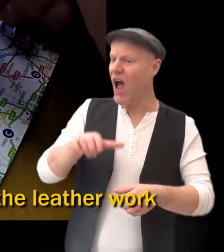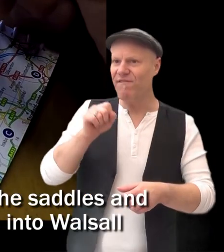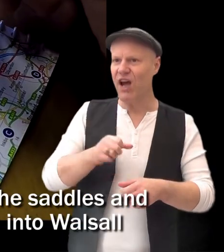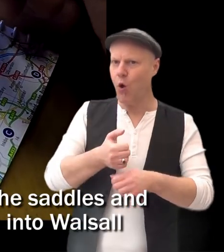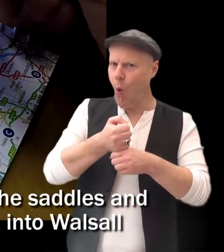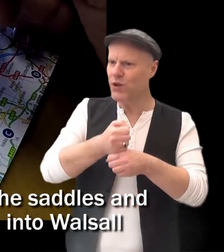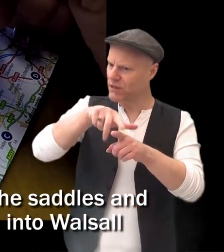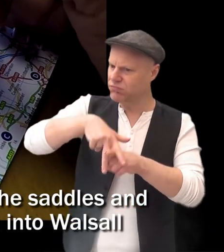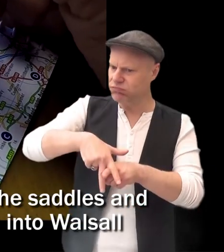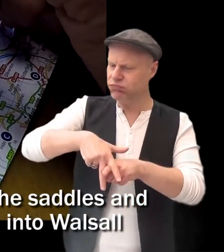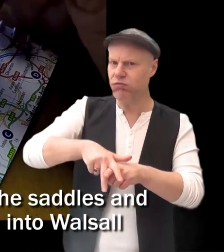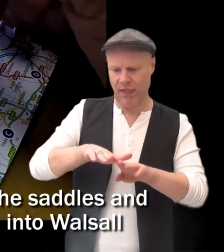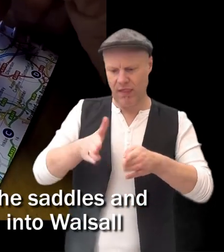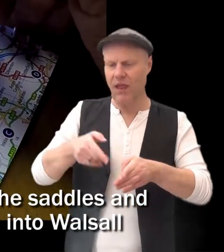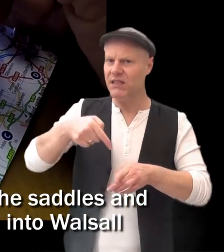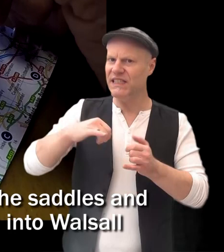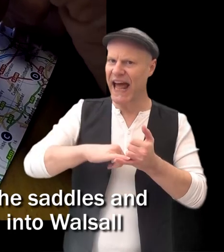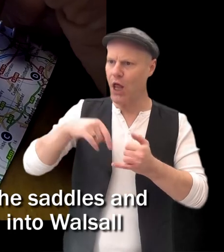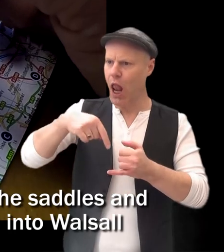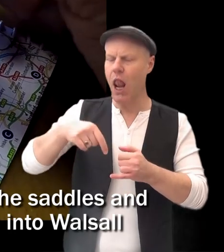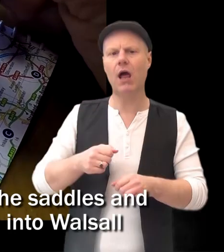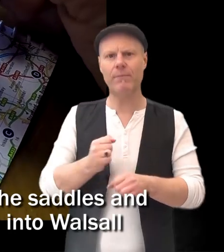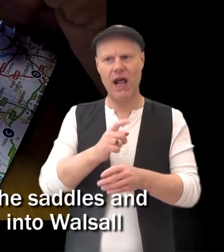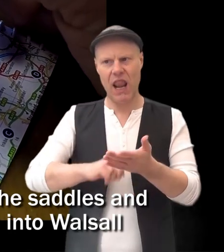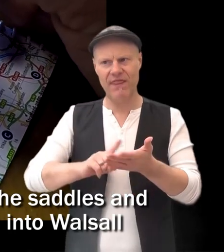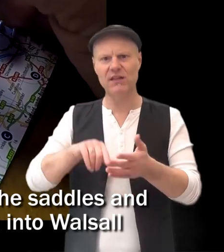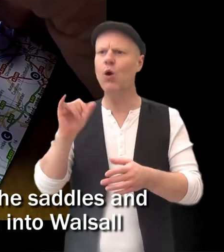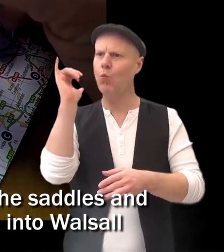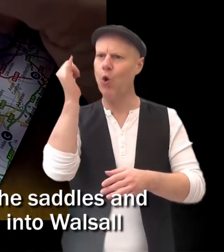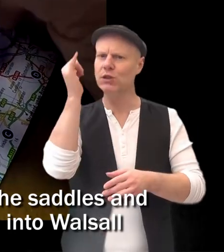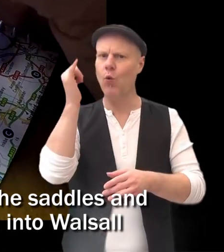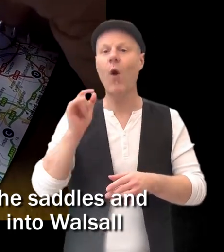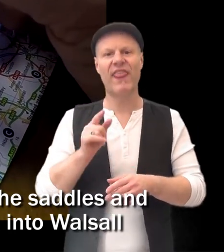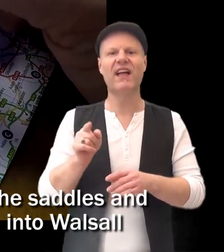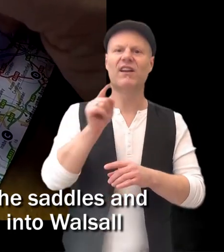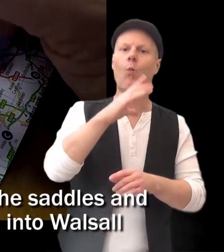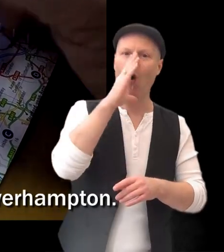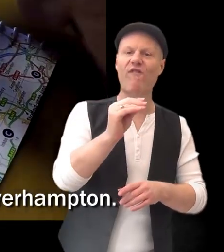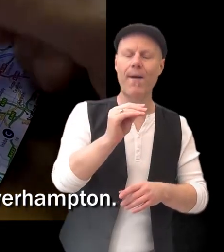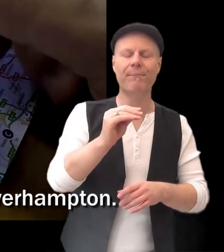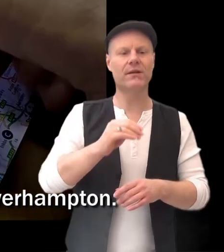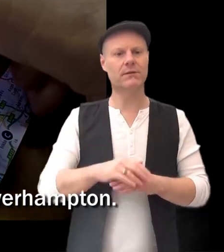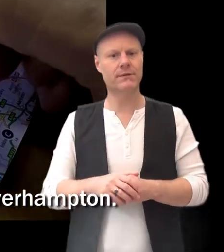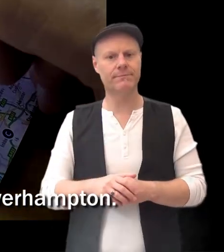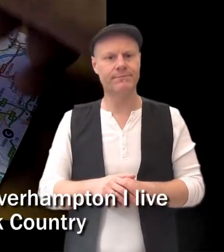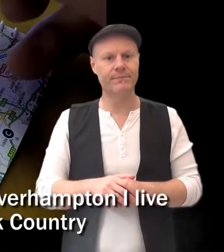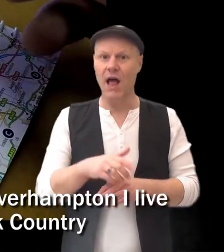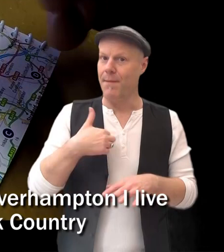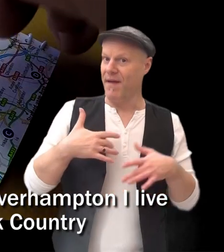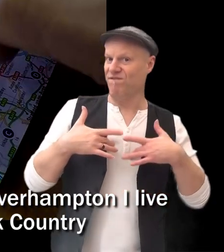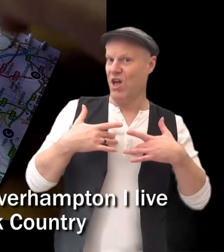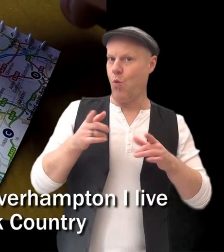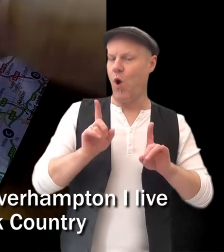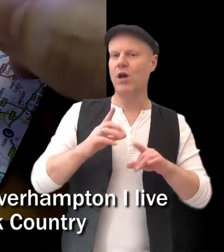that's what I was thinking, the saddles and everything. So we'll just touch into Warsaw. Uh-huh. Then obviously round Wolverhampton. Now, I would argue